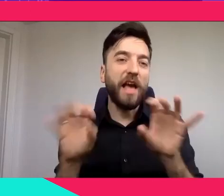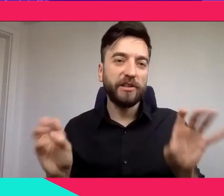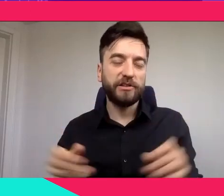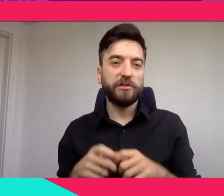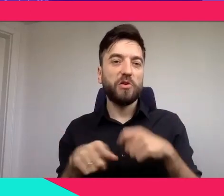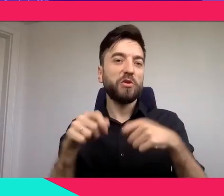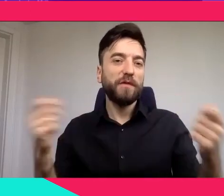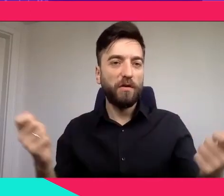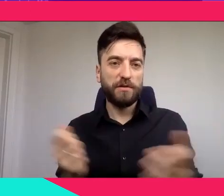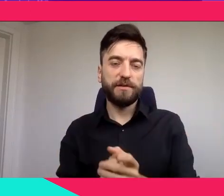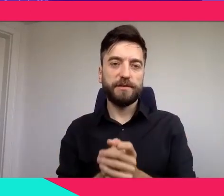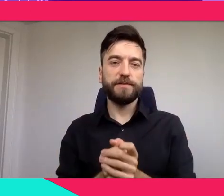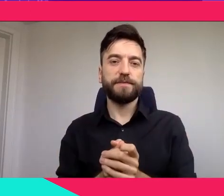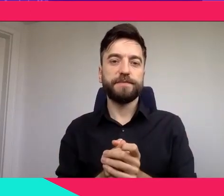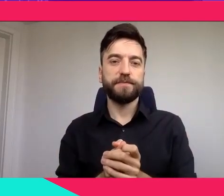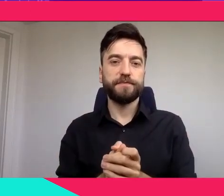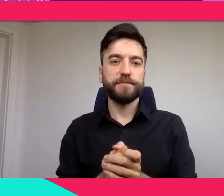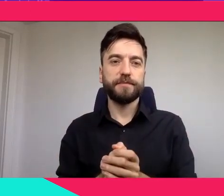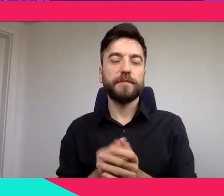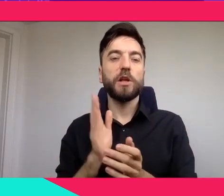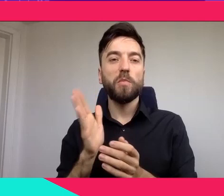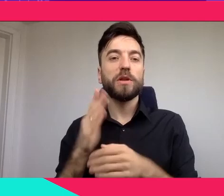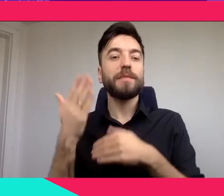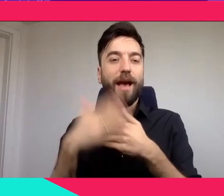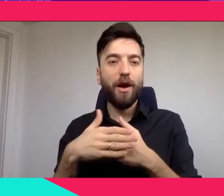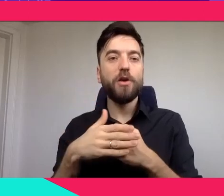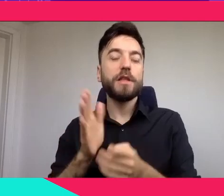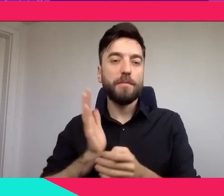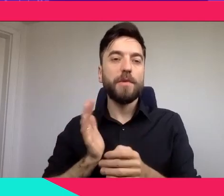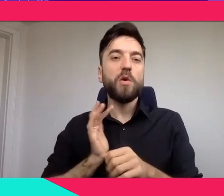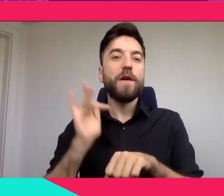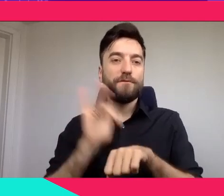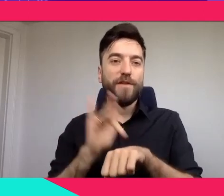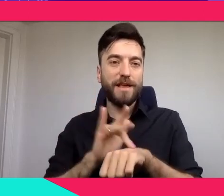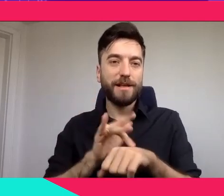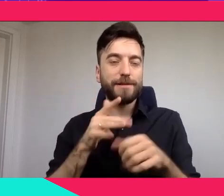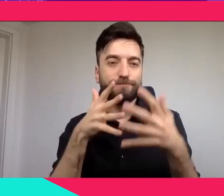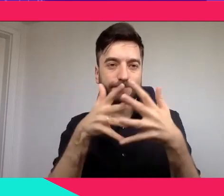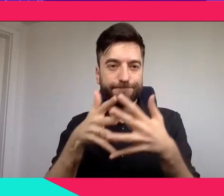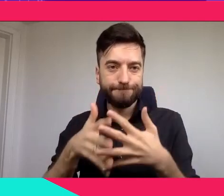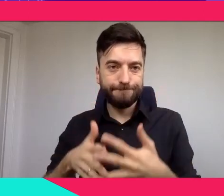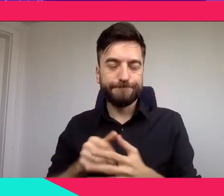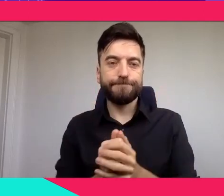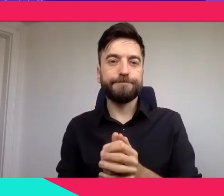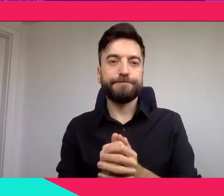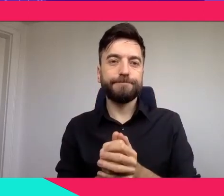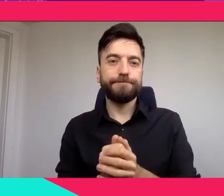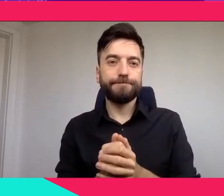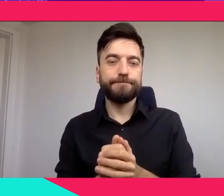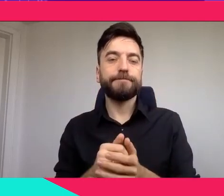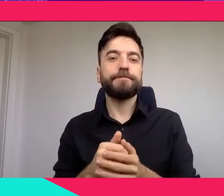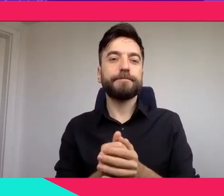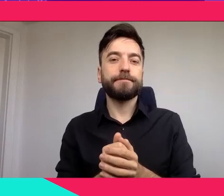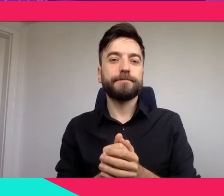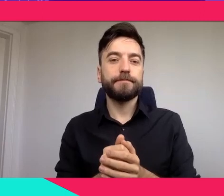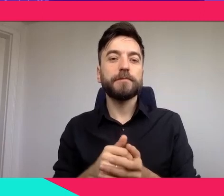evaluation of this project that is also published online if any of you are interested, where, based